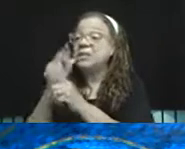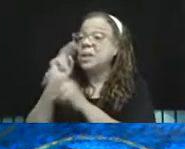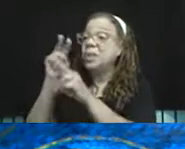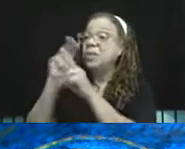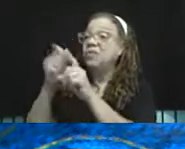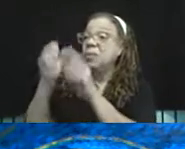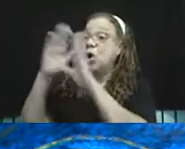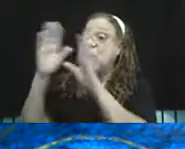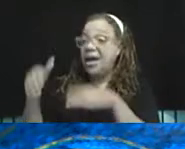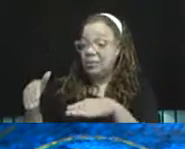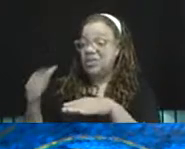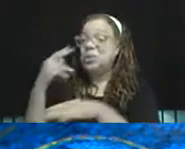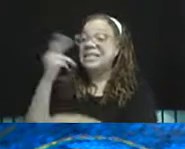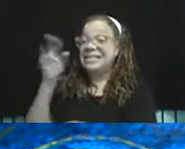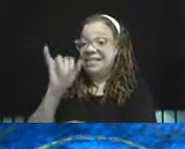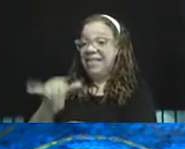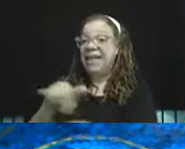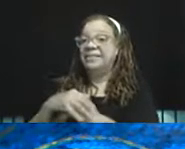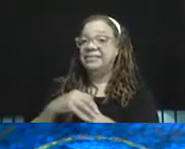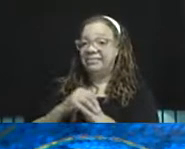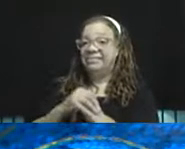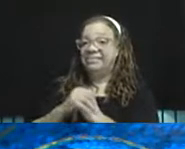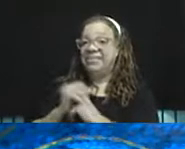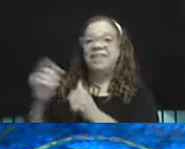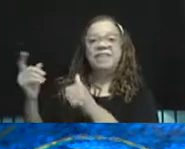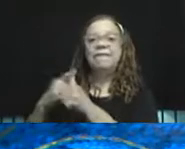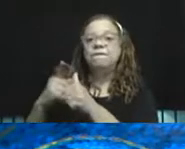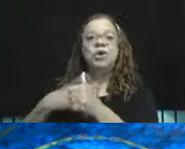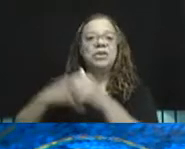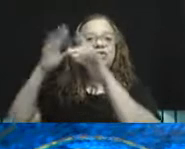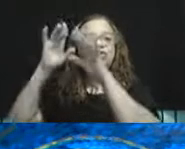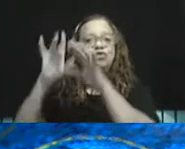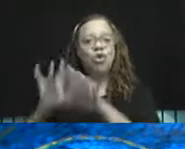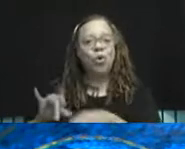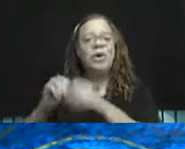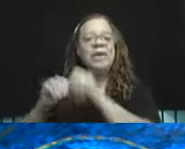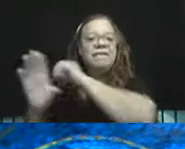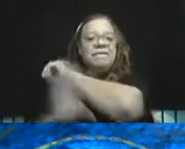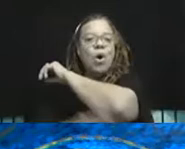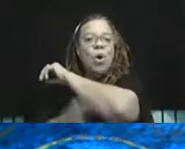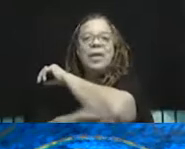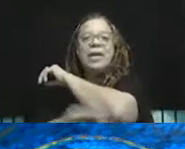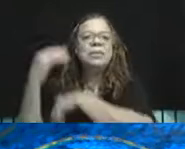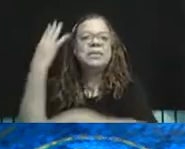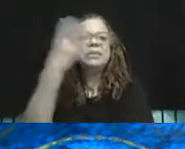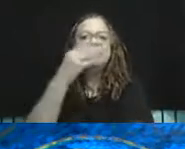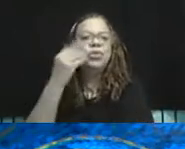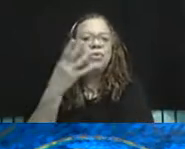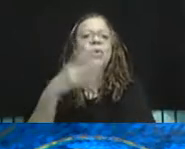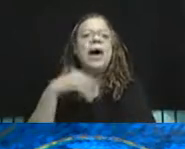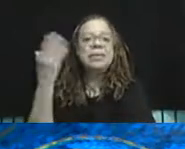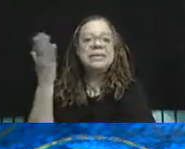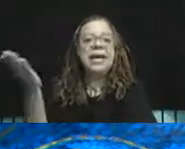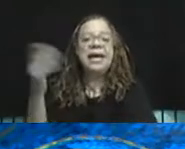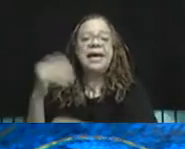Oh, wow. Yeah, it was like the first snowfall in the fall, it was just so pretty. I was there then. I